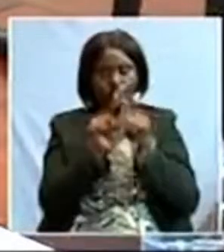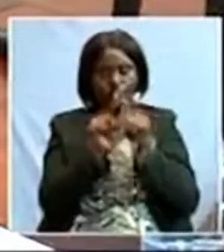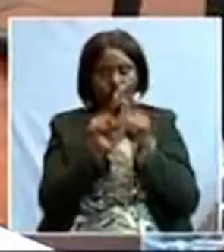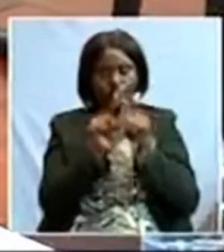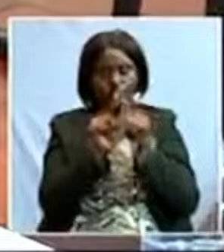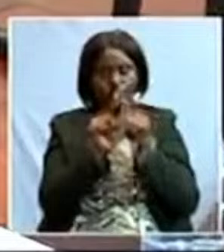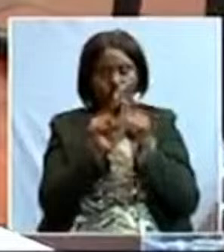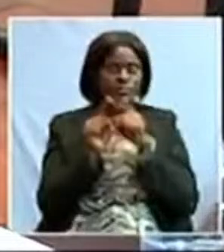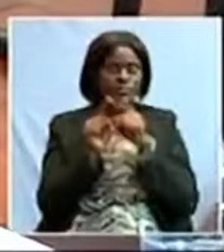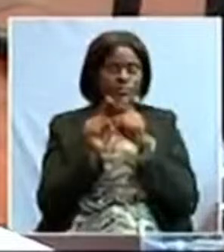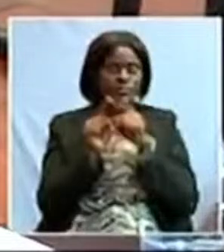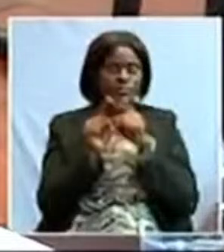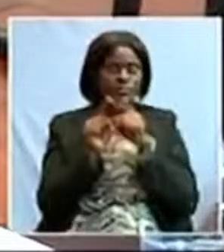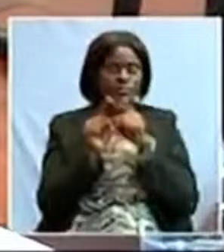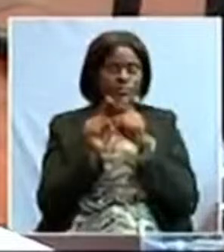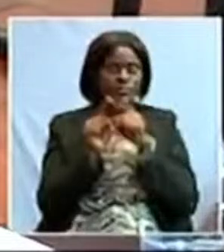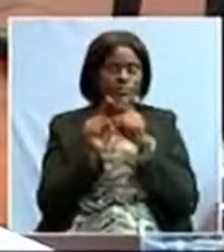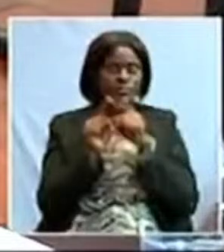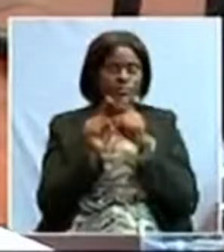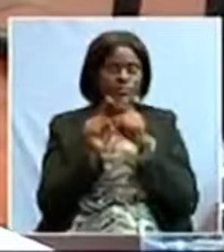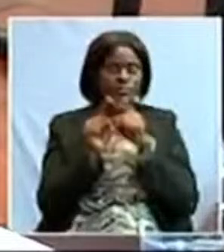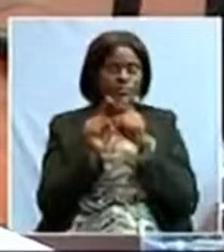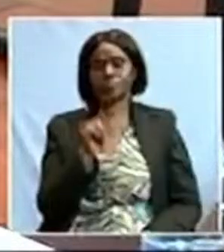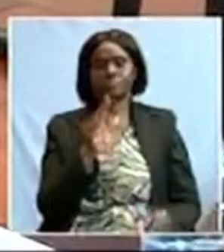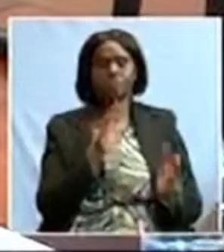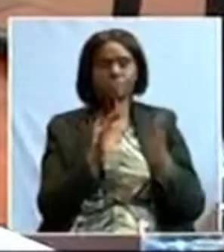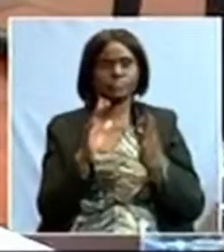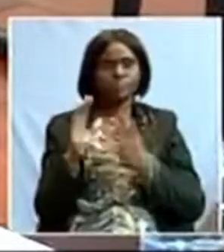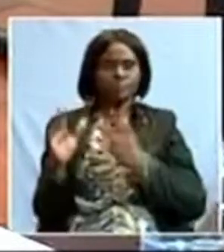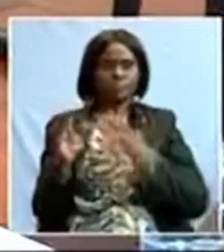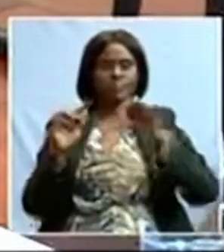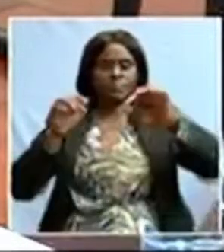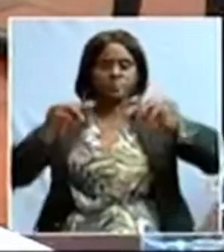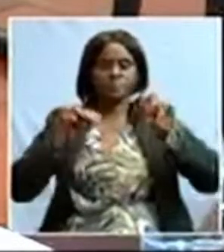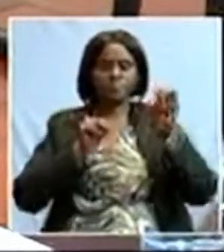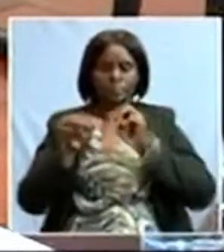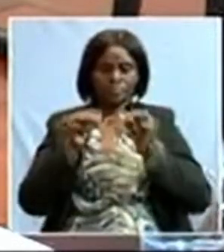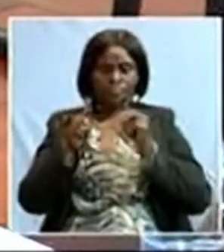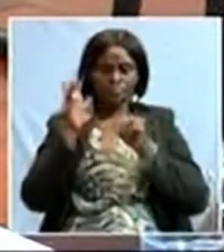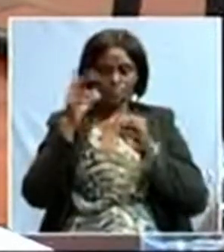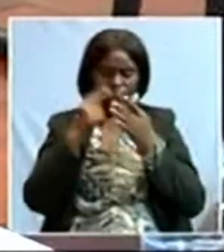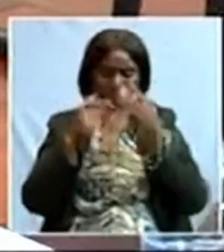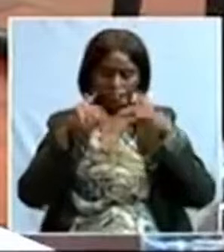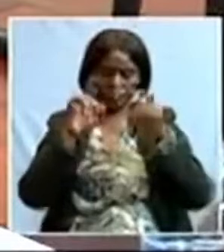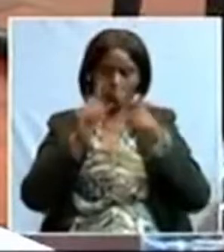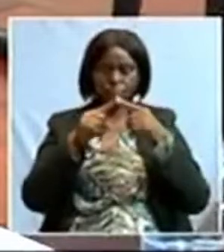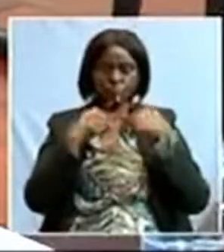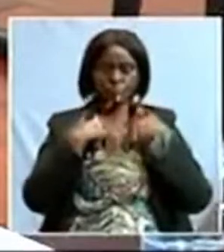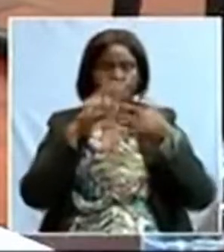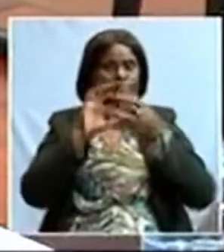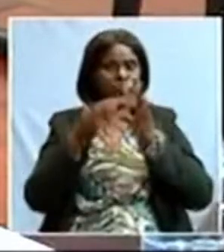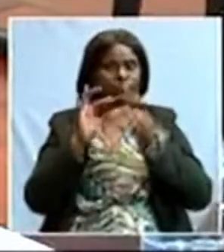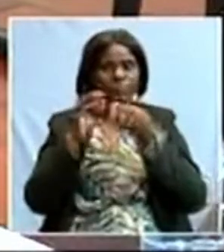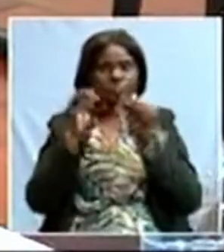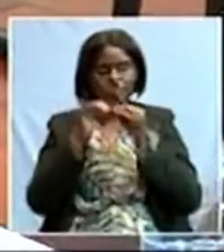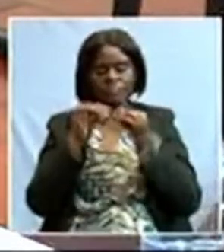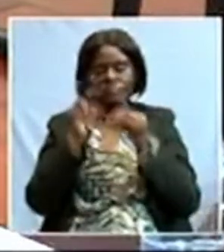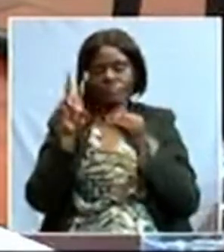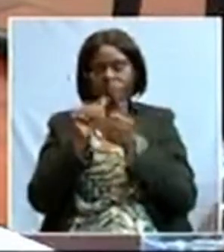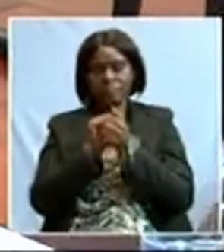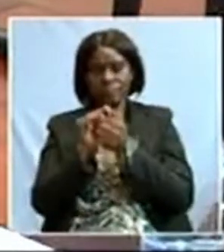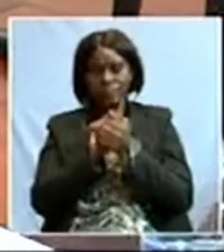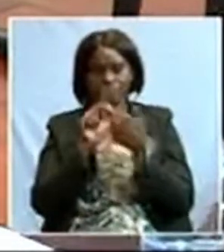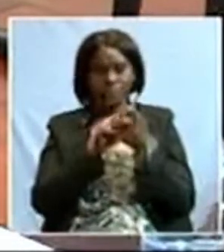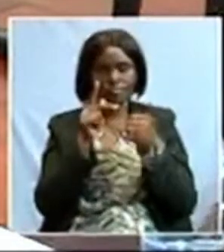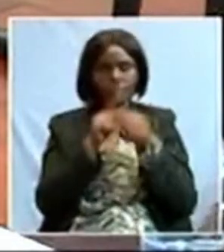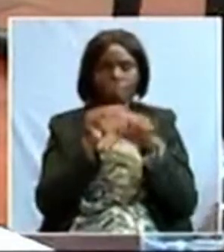review. See Appendix 09. Remedial measures. Management shall continue to coordinate V-wash programs